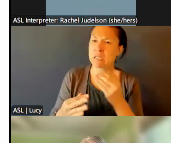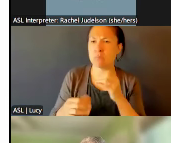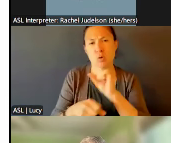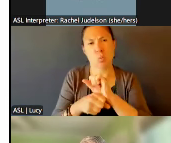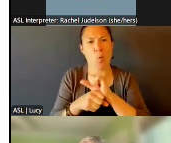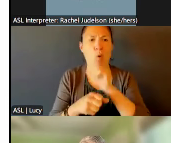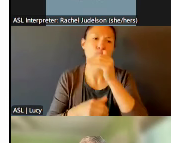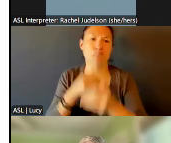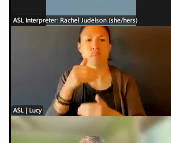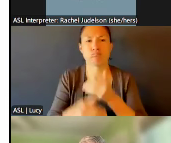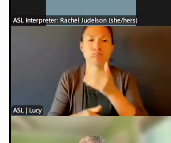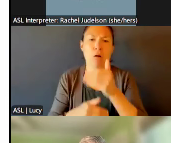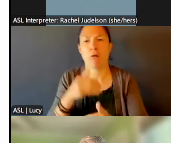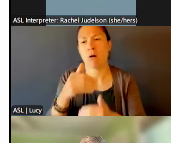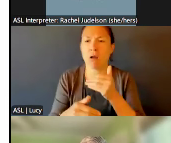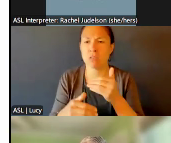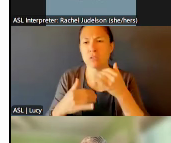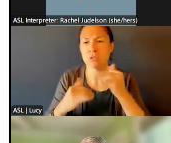the authors